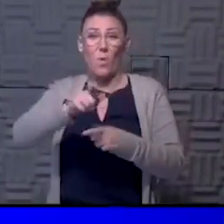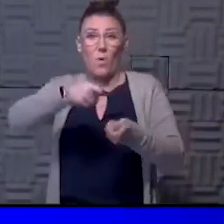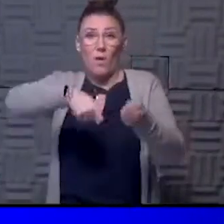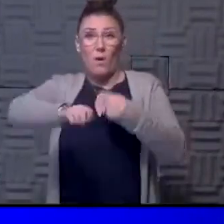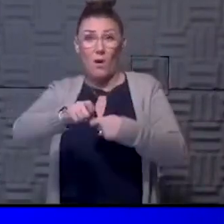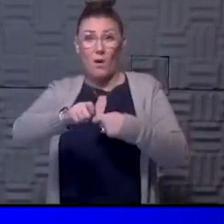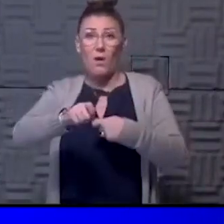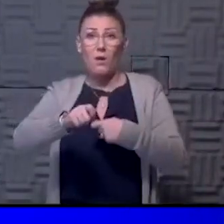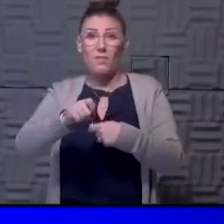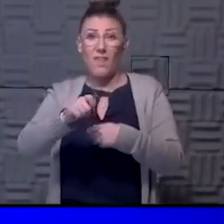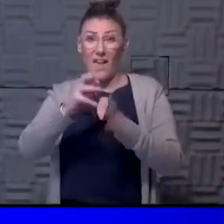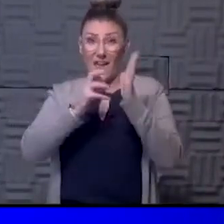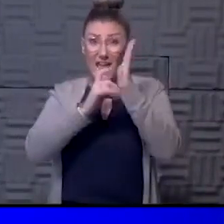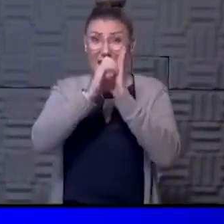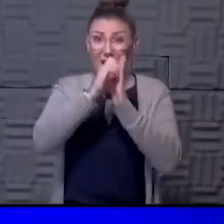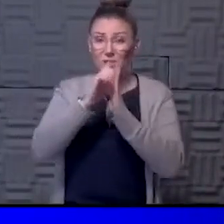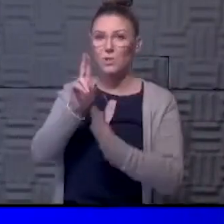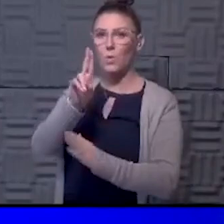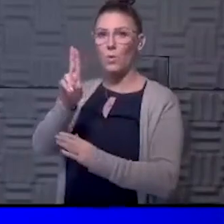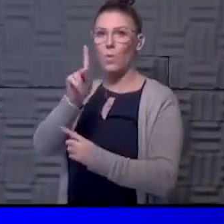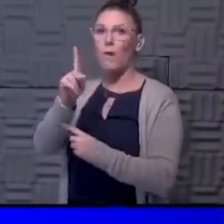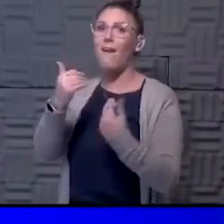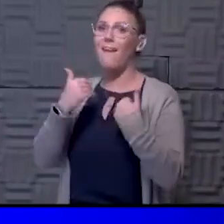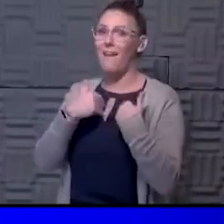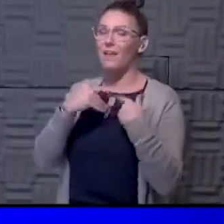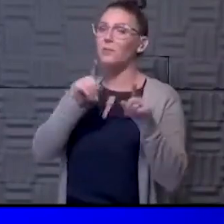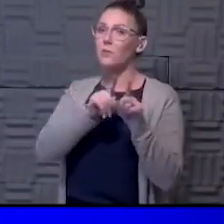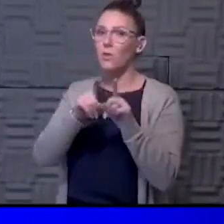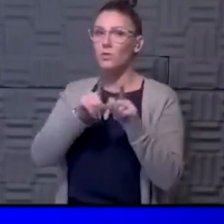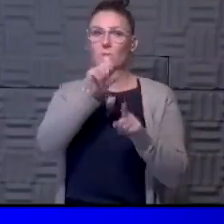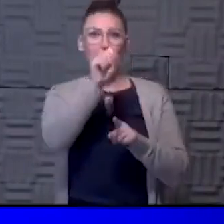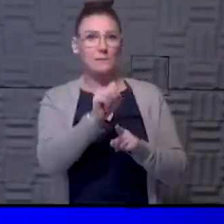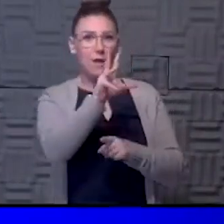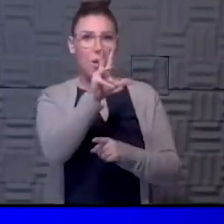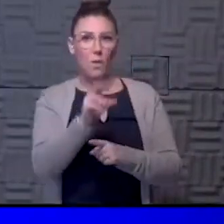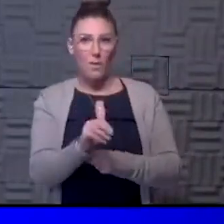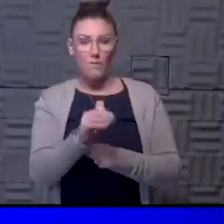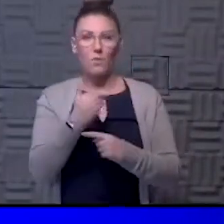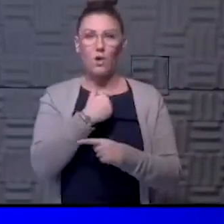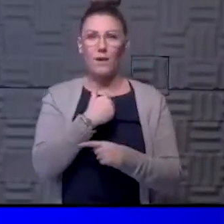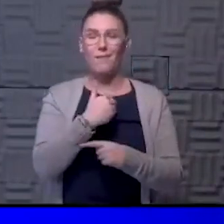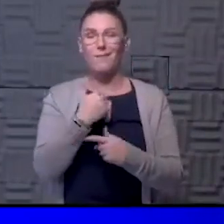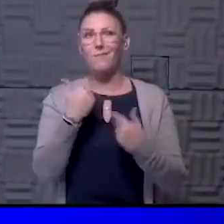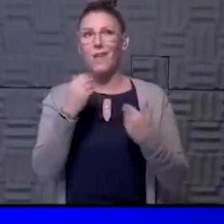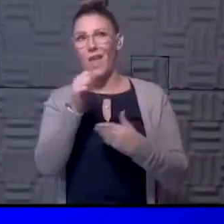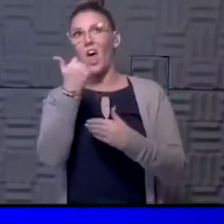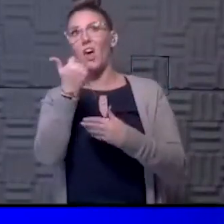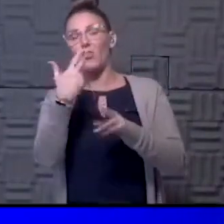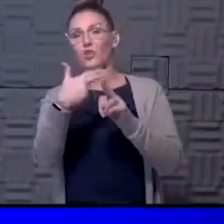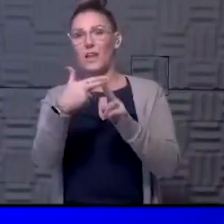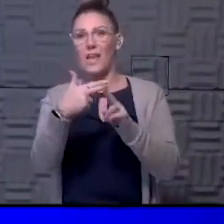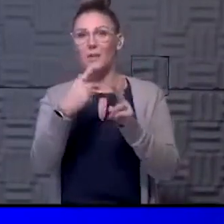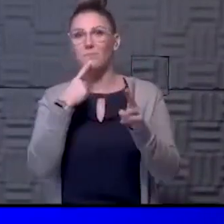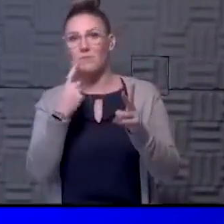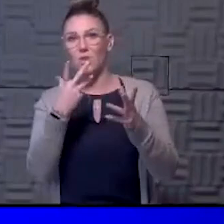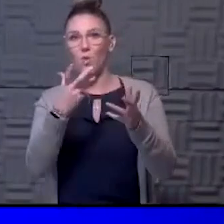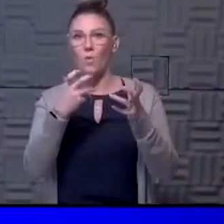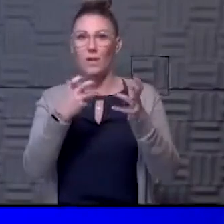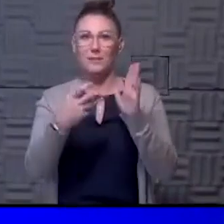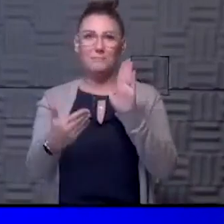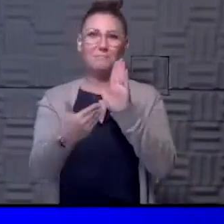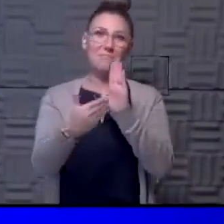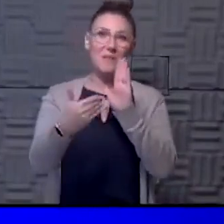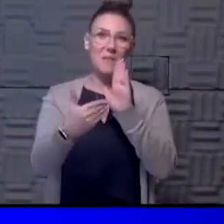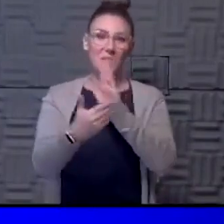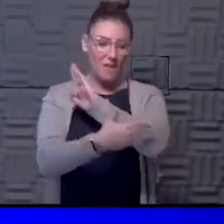substitutions, which the UK variant has, as well as the South African, and they do have other names. They're kind of wanting to go against the